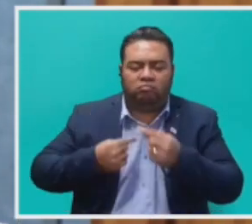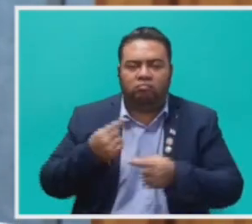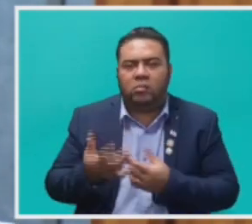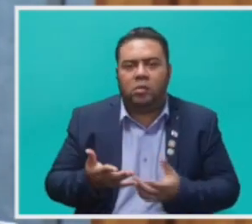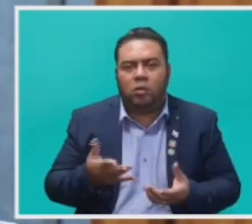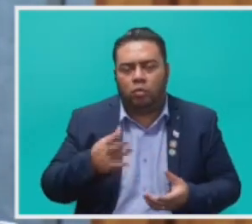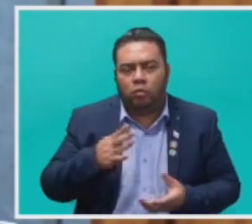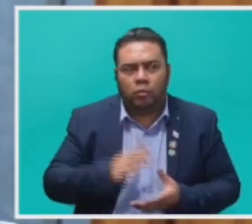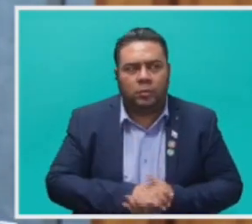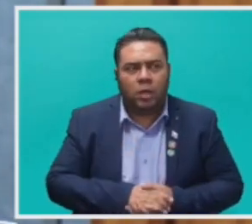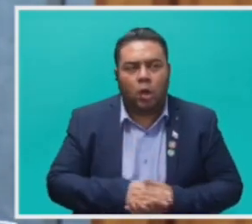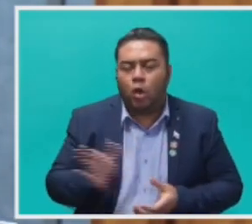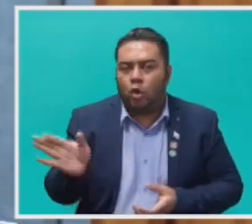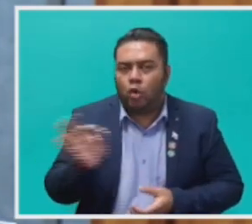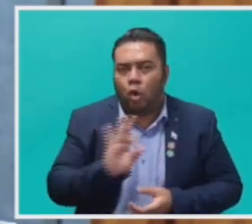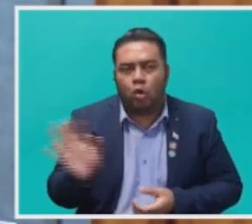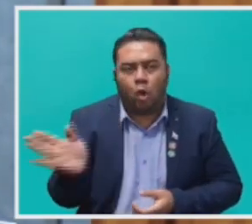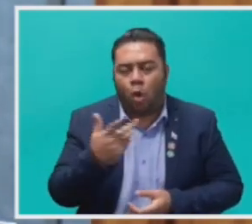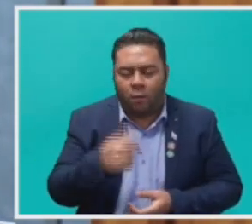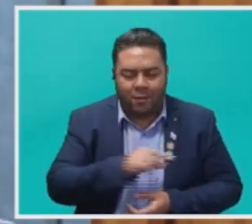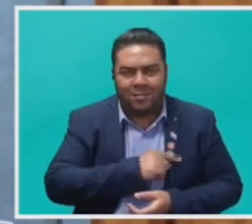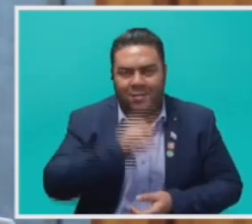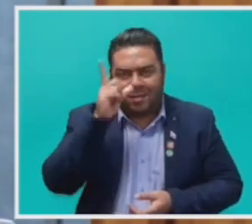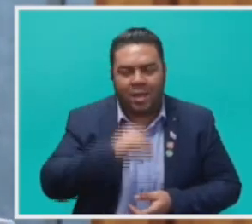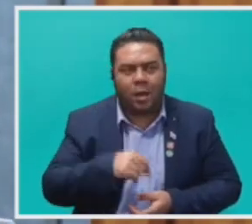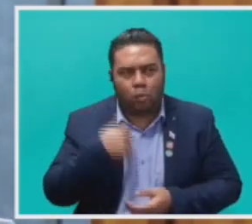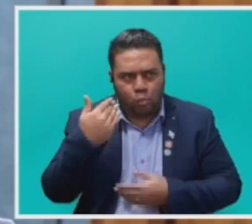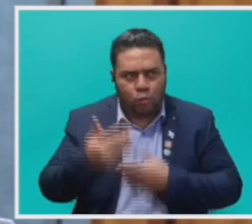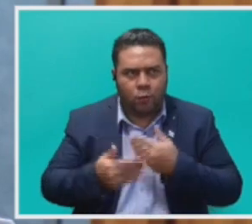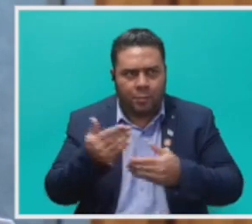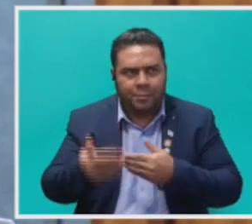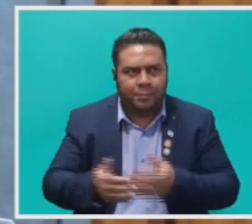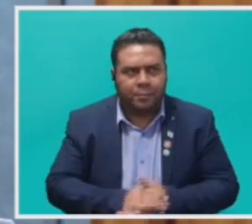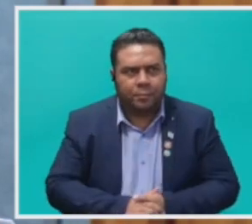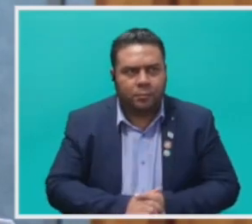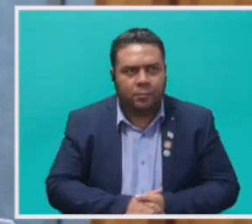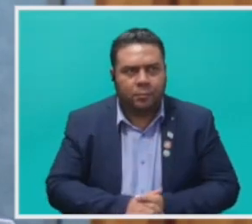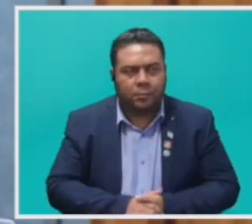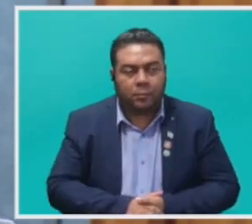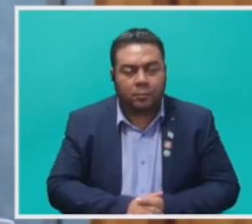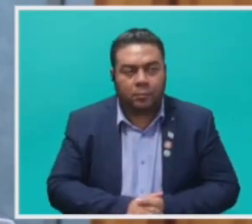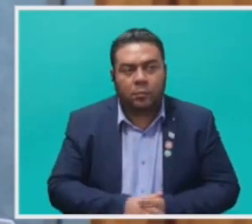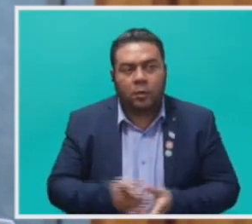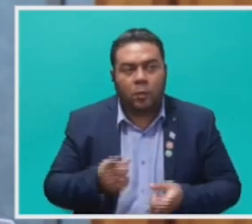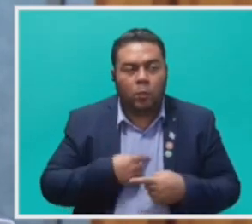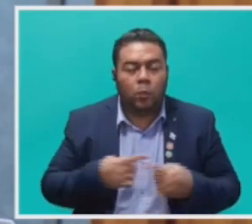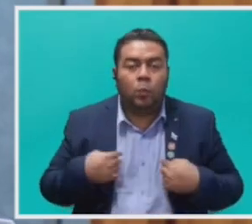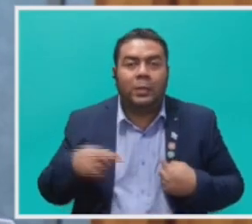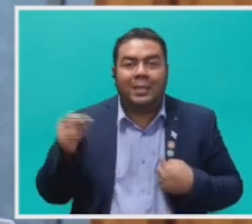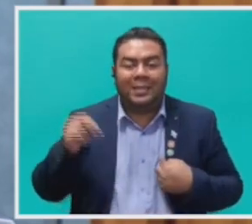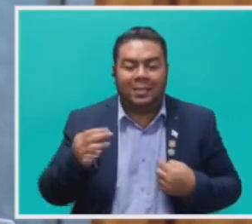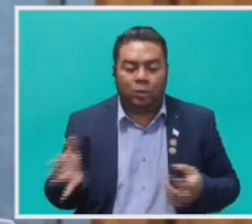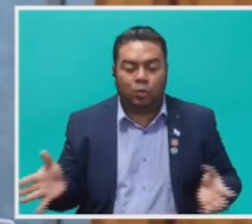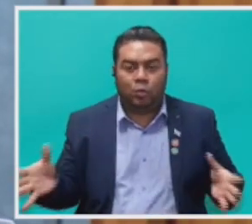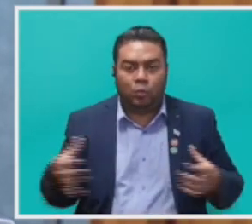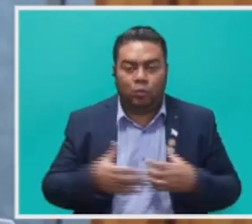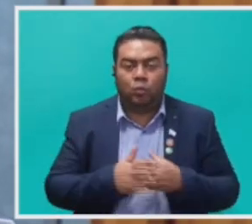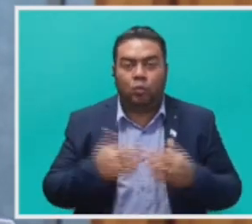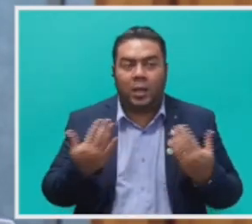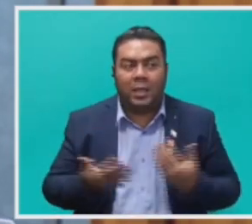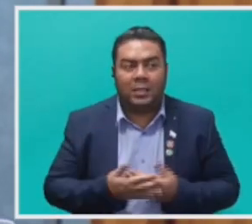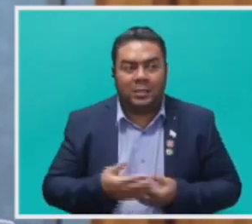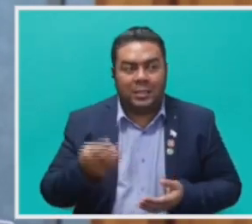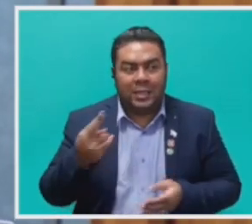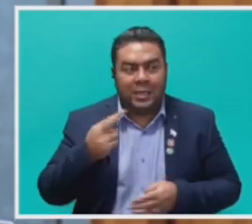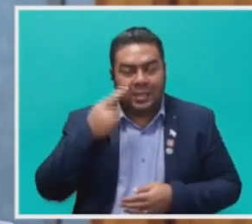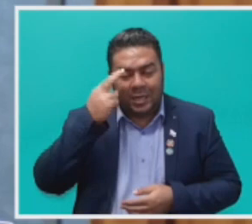Not all of us can move on, Mr. Speaker. We need to come together as a nation to give